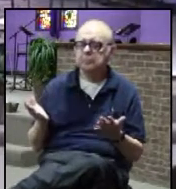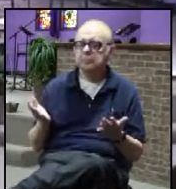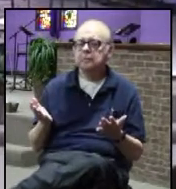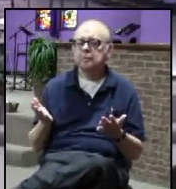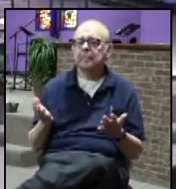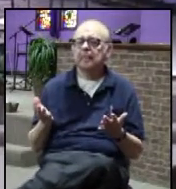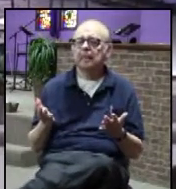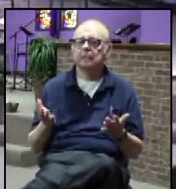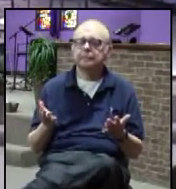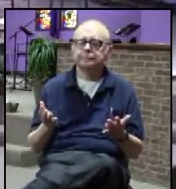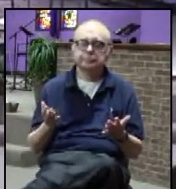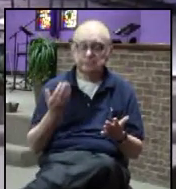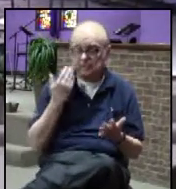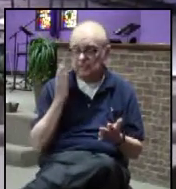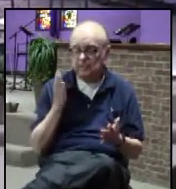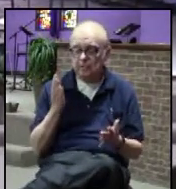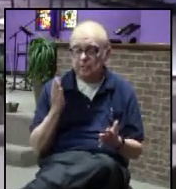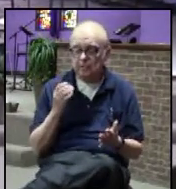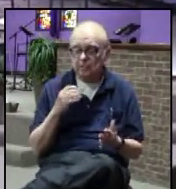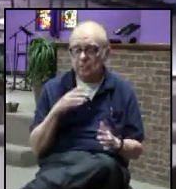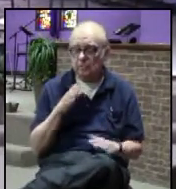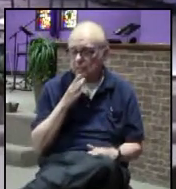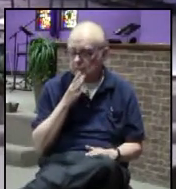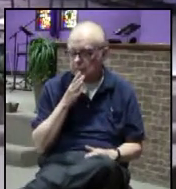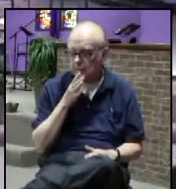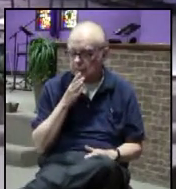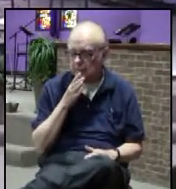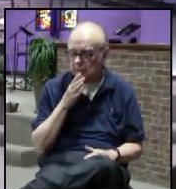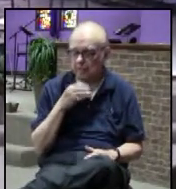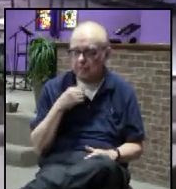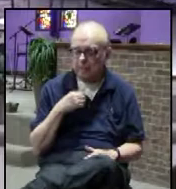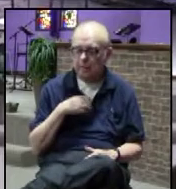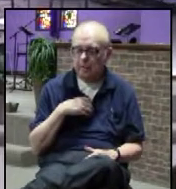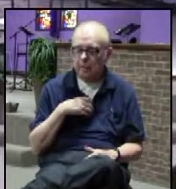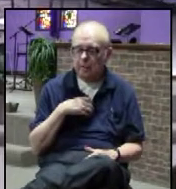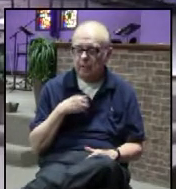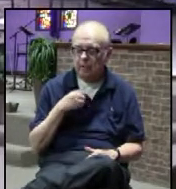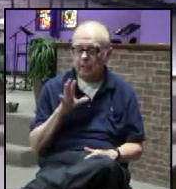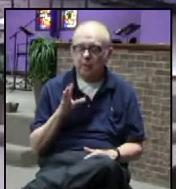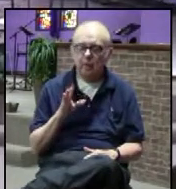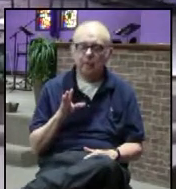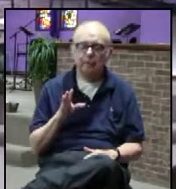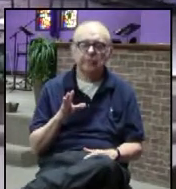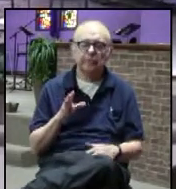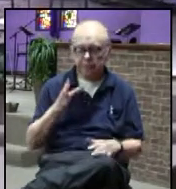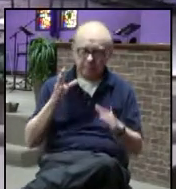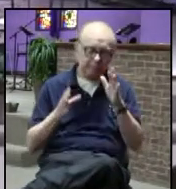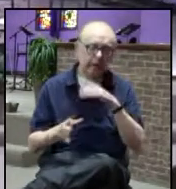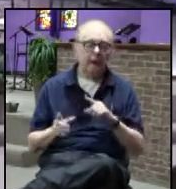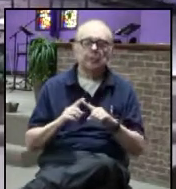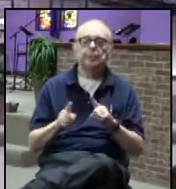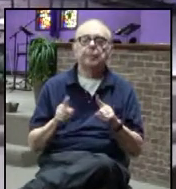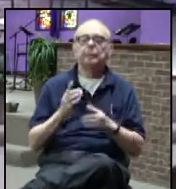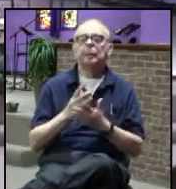And I did not know that she had sold this to this guy, and she did not know that the subwoofer did not work. So here's how